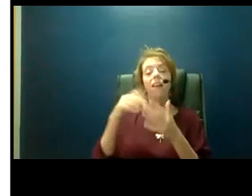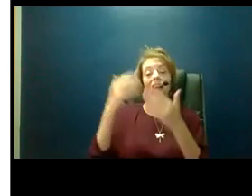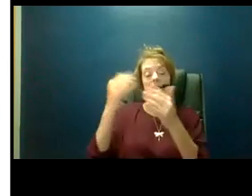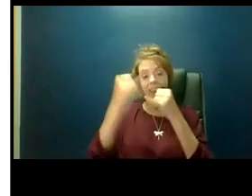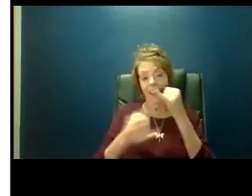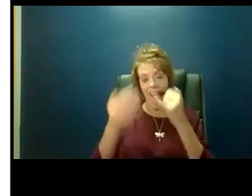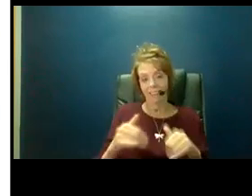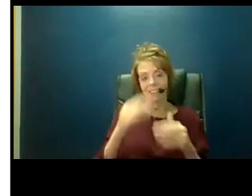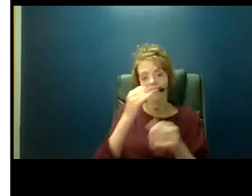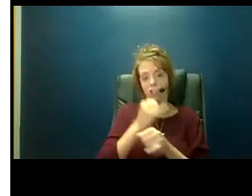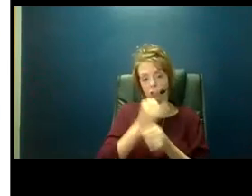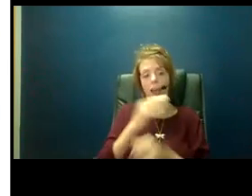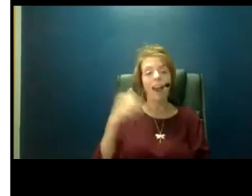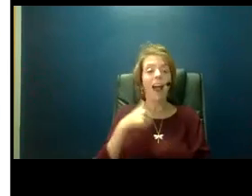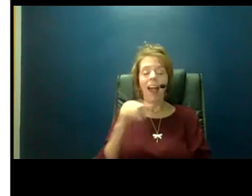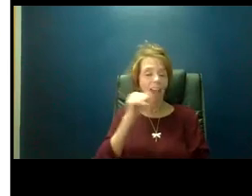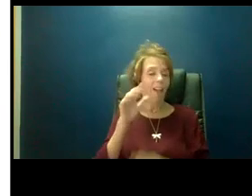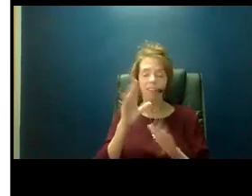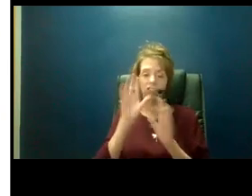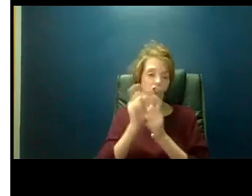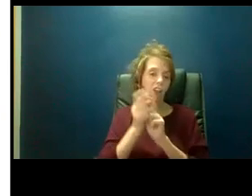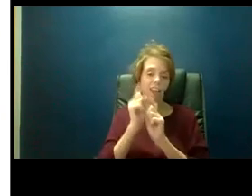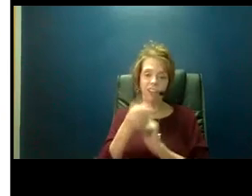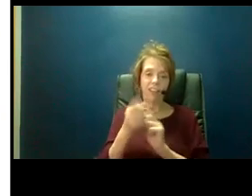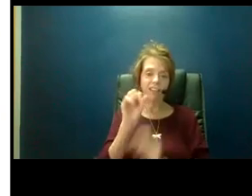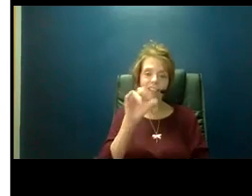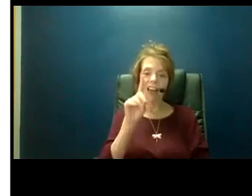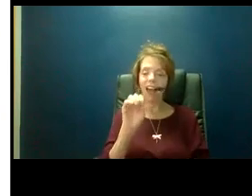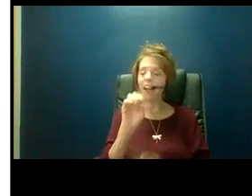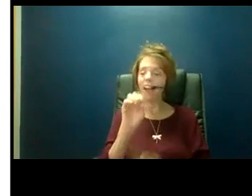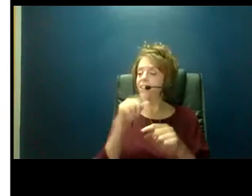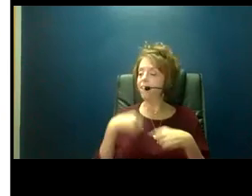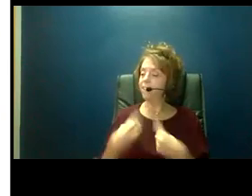institutions. And I haven't updated this slide since